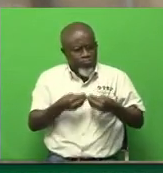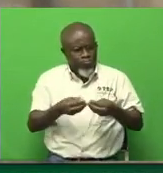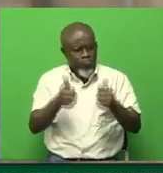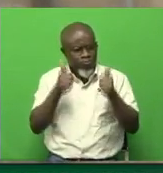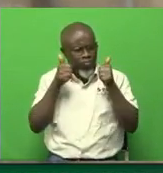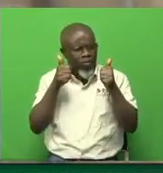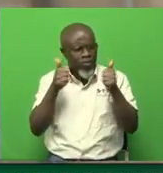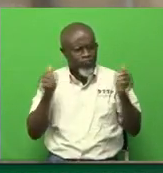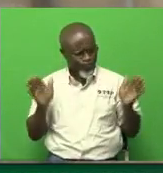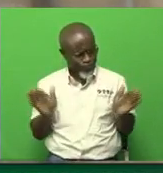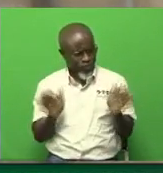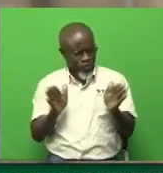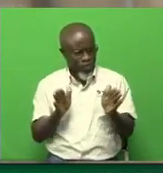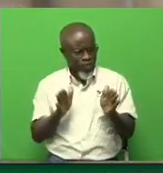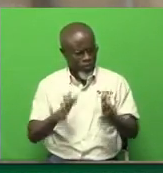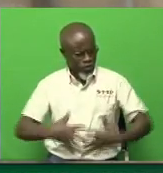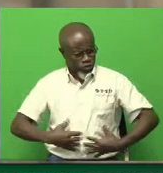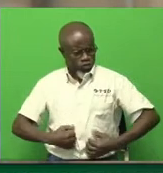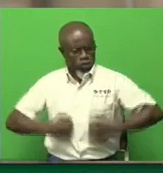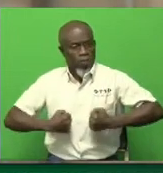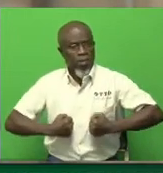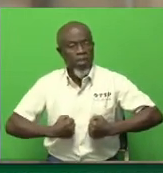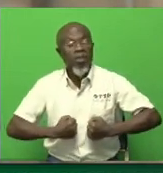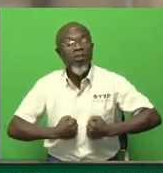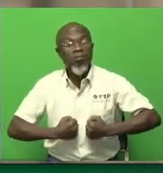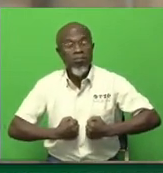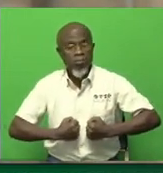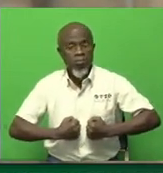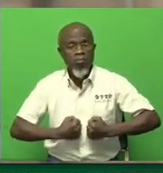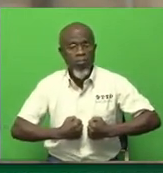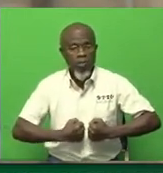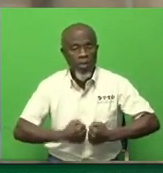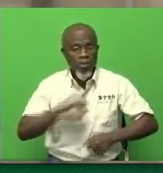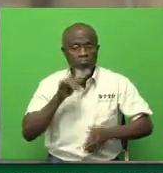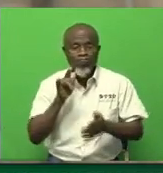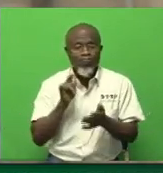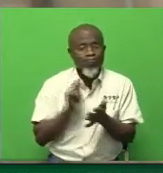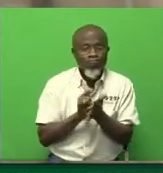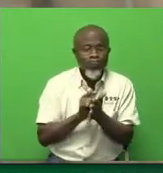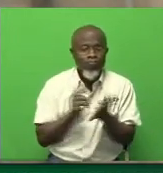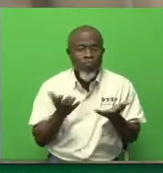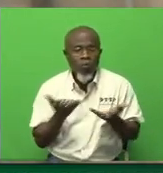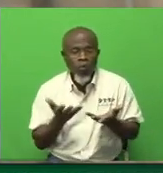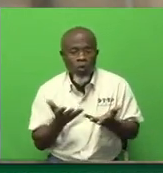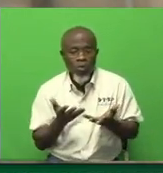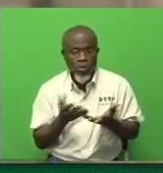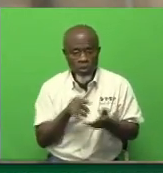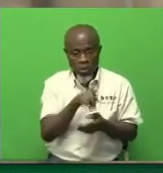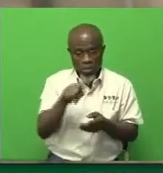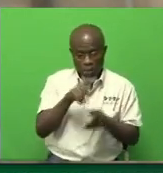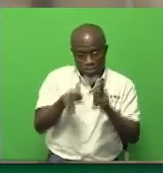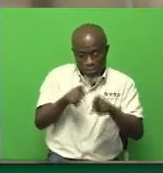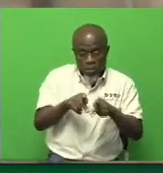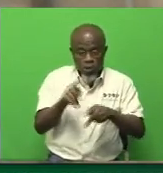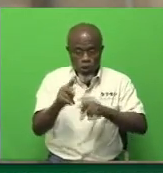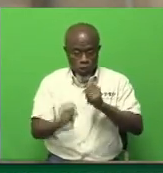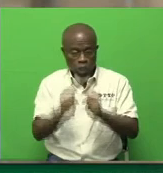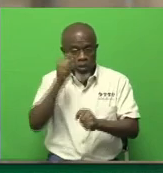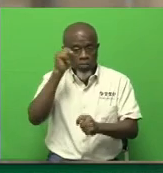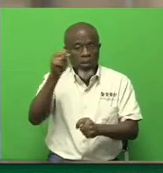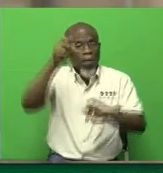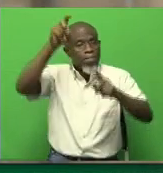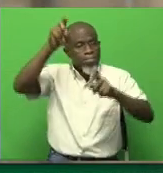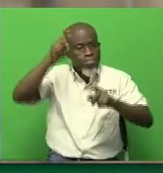it emboldens me Madam speaker that the people of Trinidad and Tobago